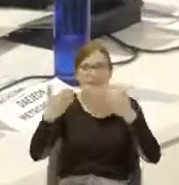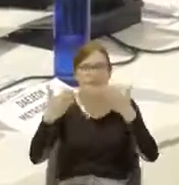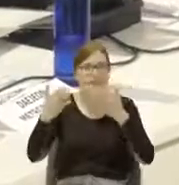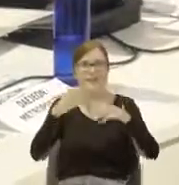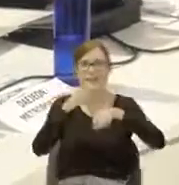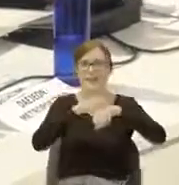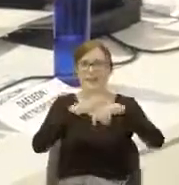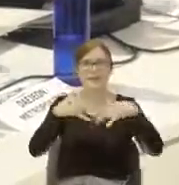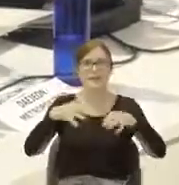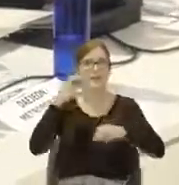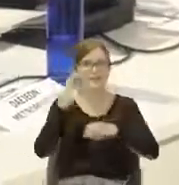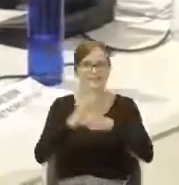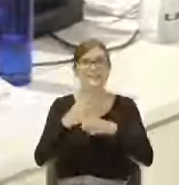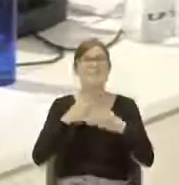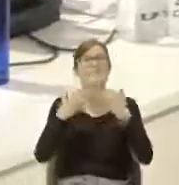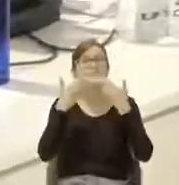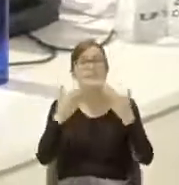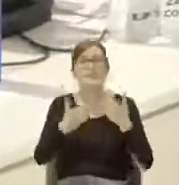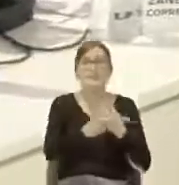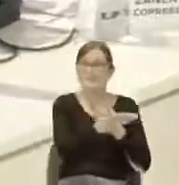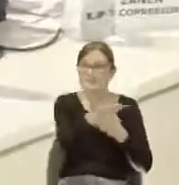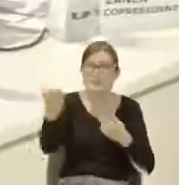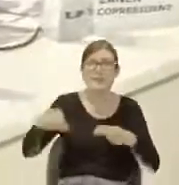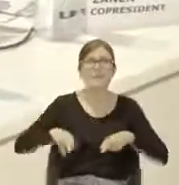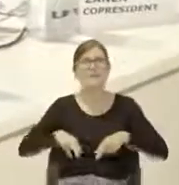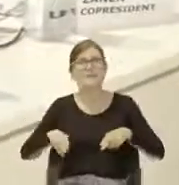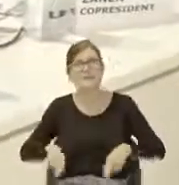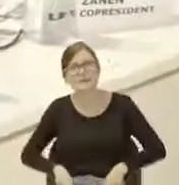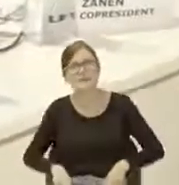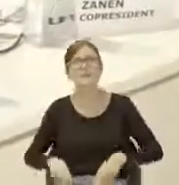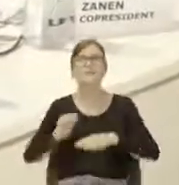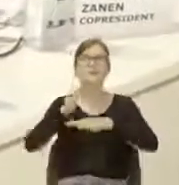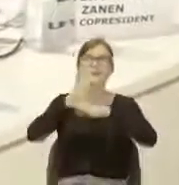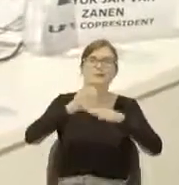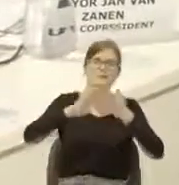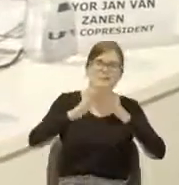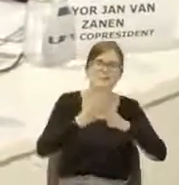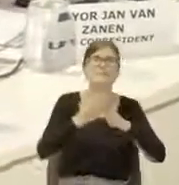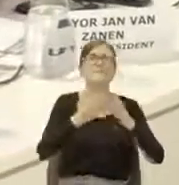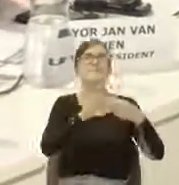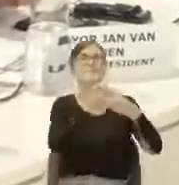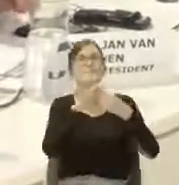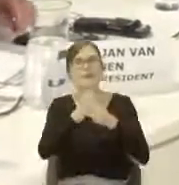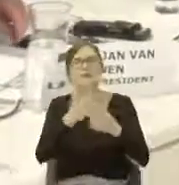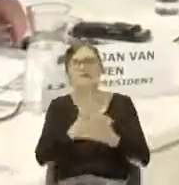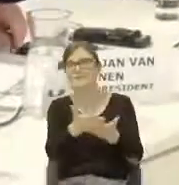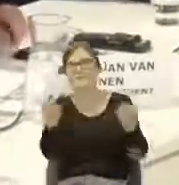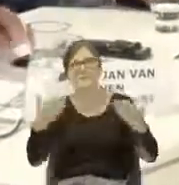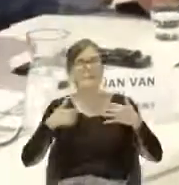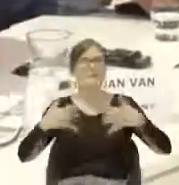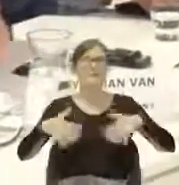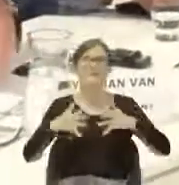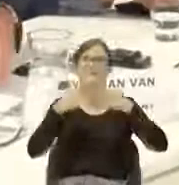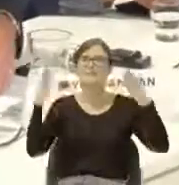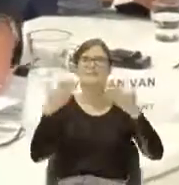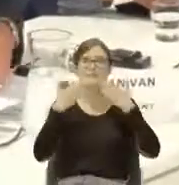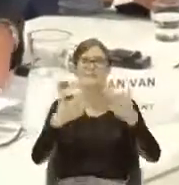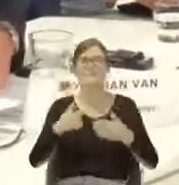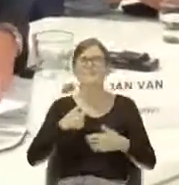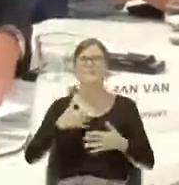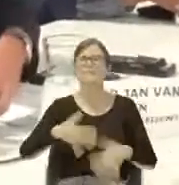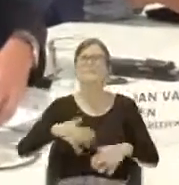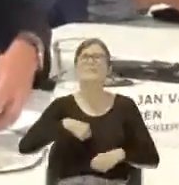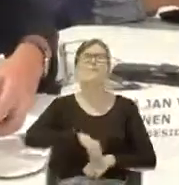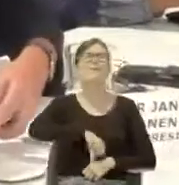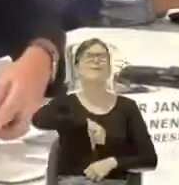ministers, governors, and partners. It is an honor to be here with you at the 11th edition of the World Urban Forum in